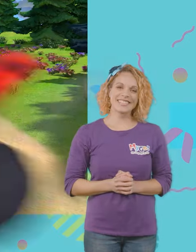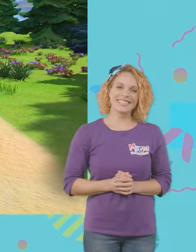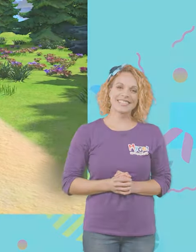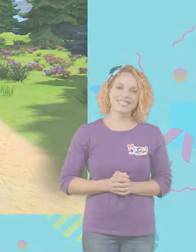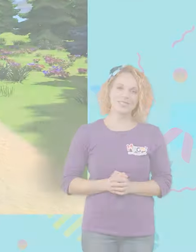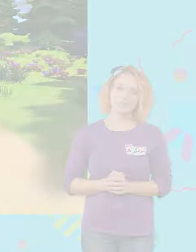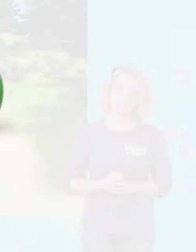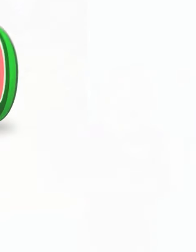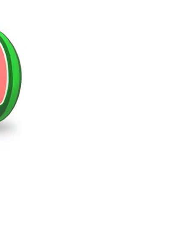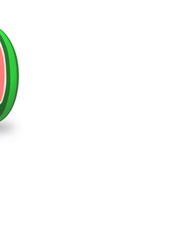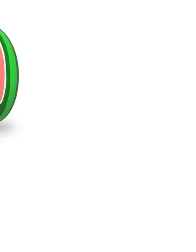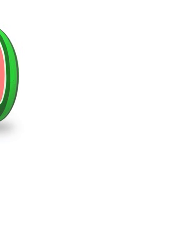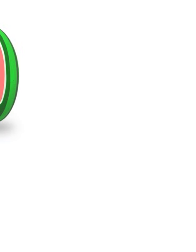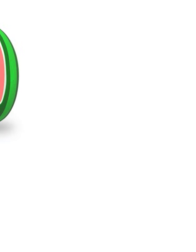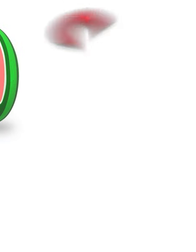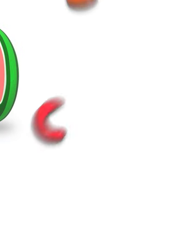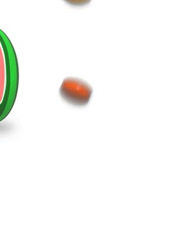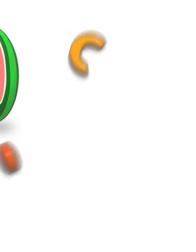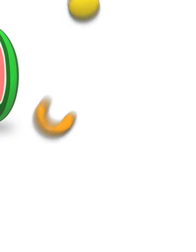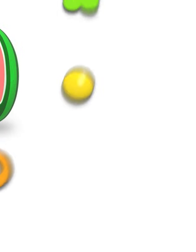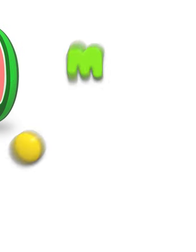Ha ha ha ha